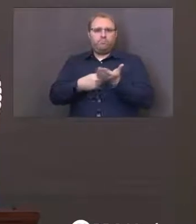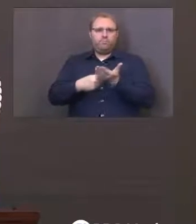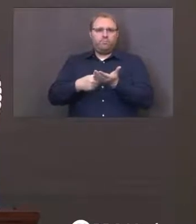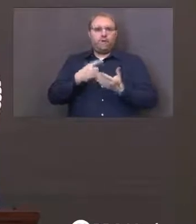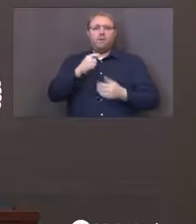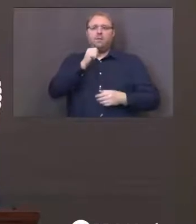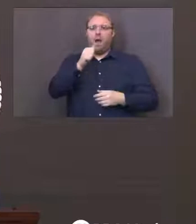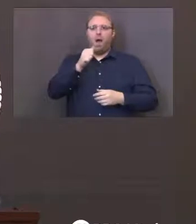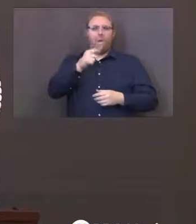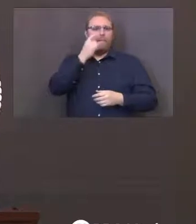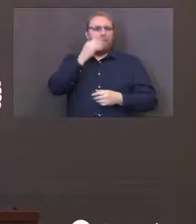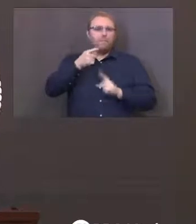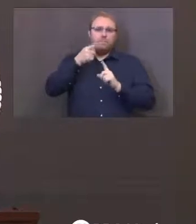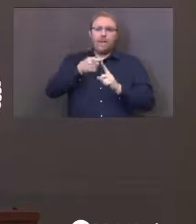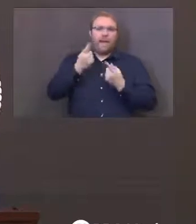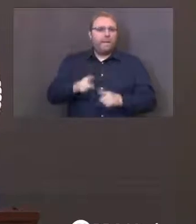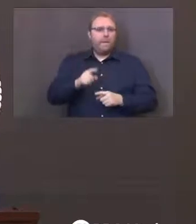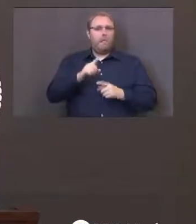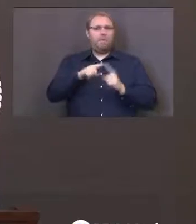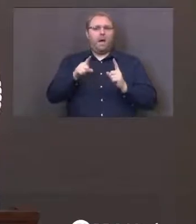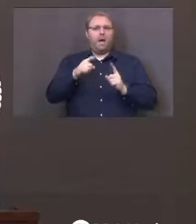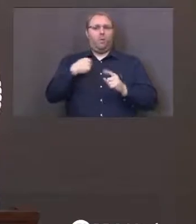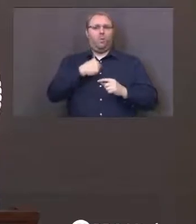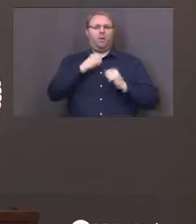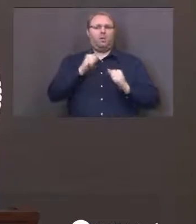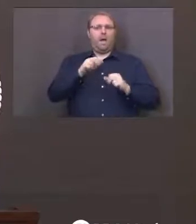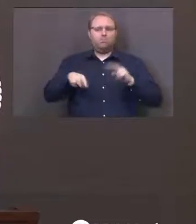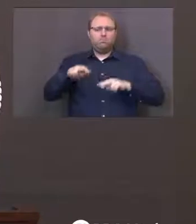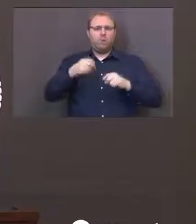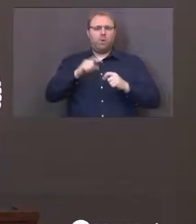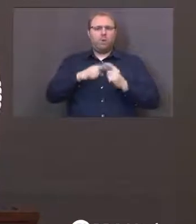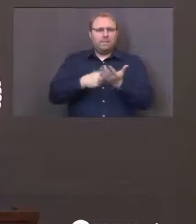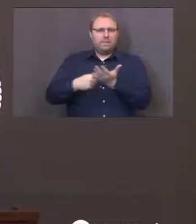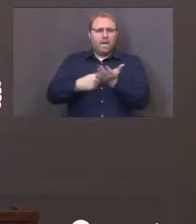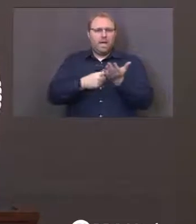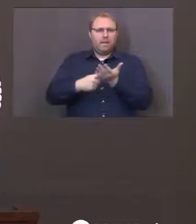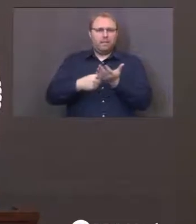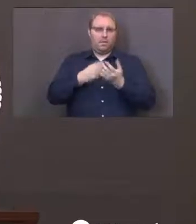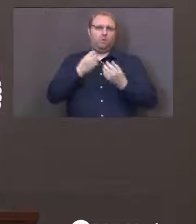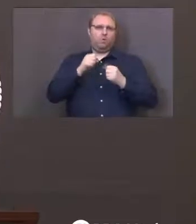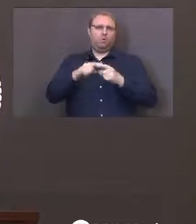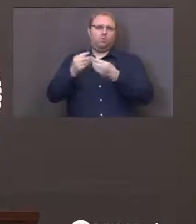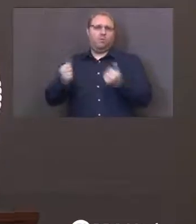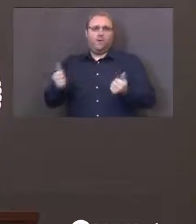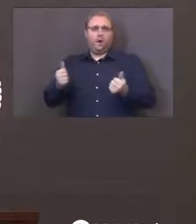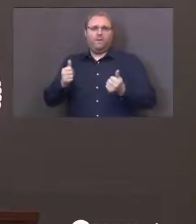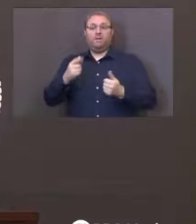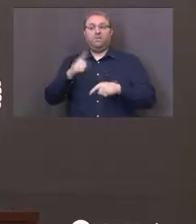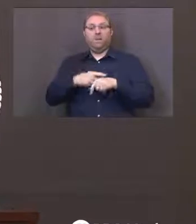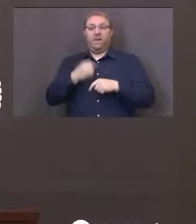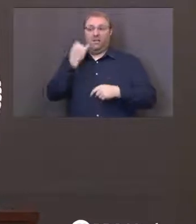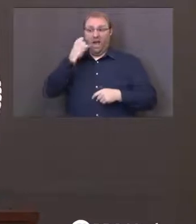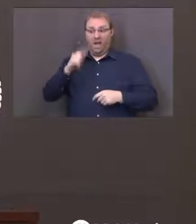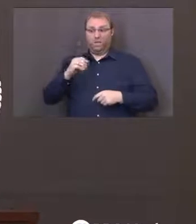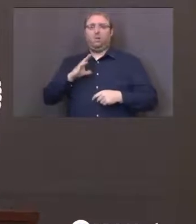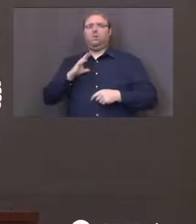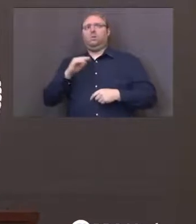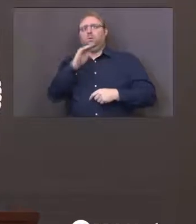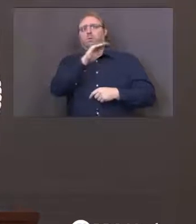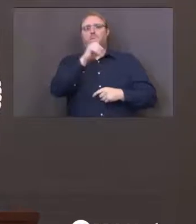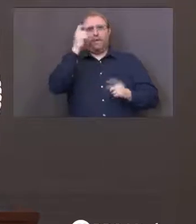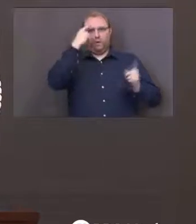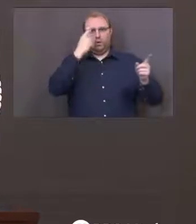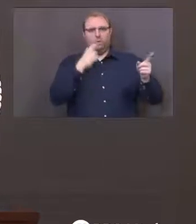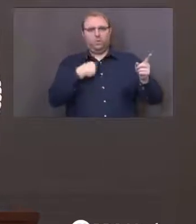but they lead to a discussion, and then those recommendations go through the Unified Command to the governor if it's something that needs to be done on that